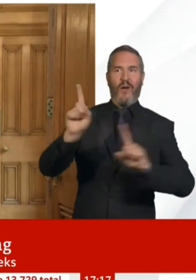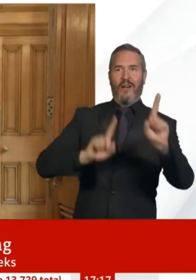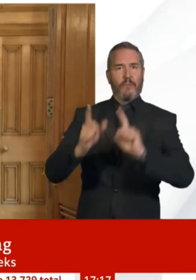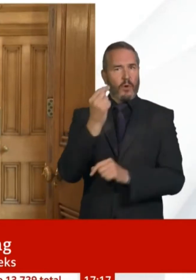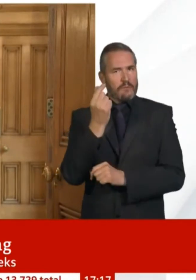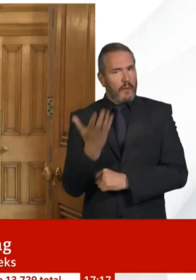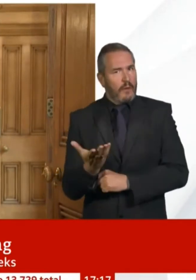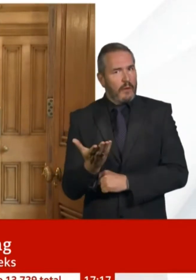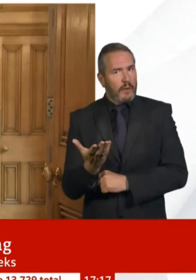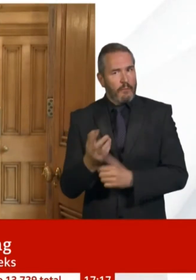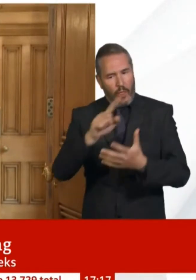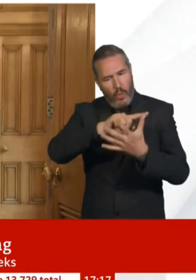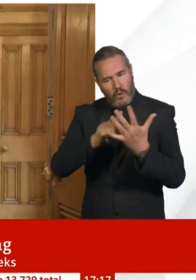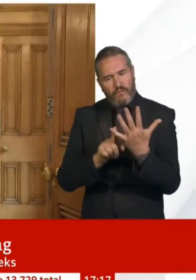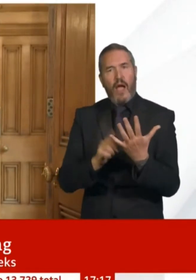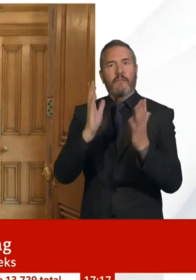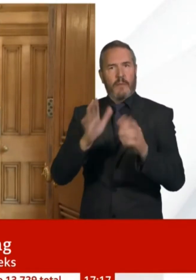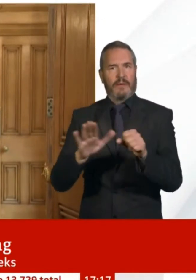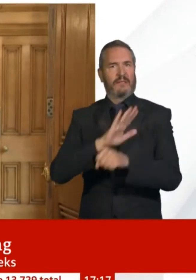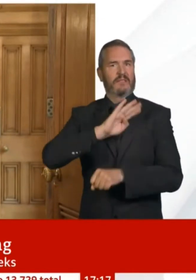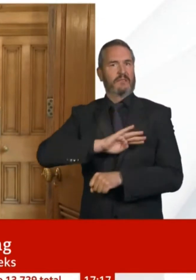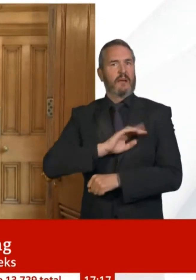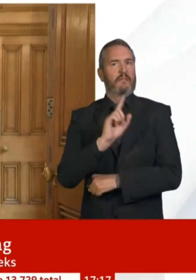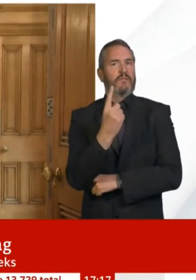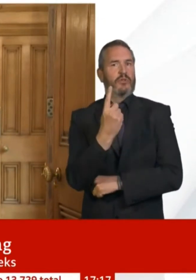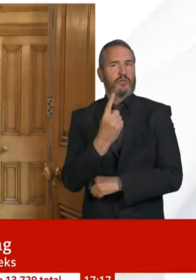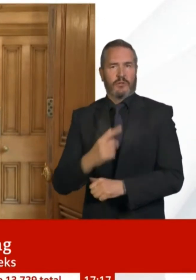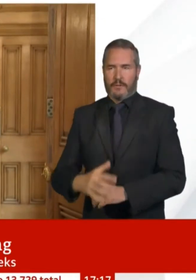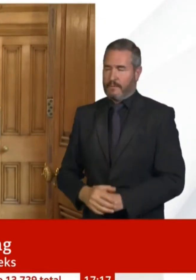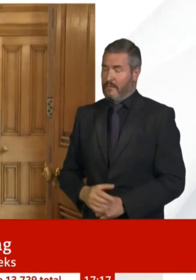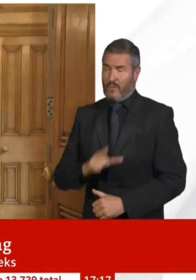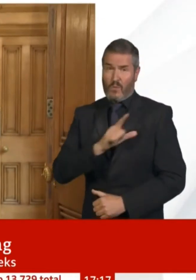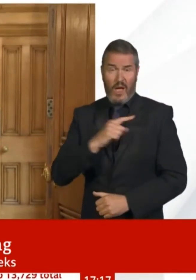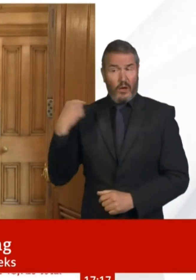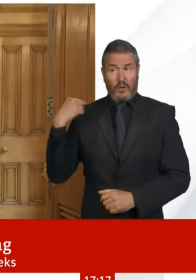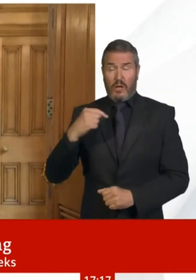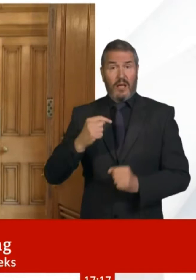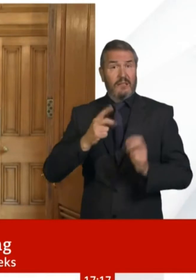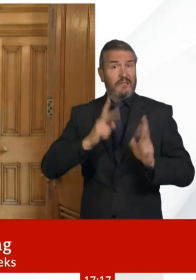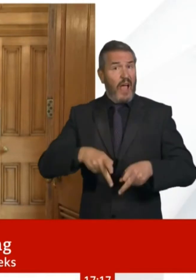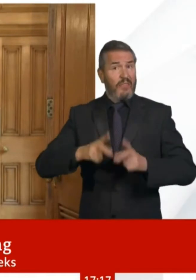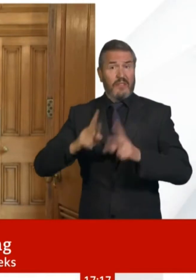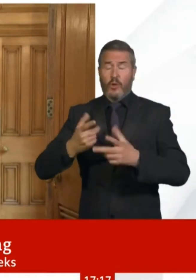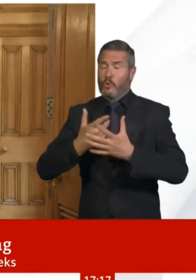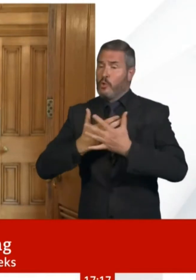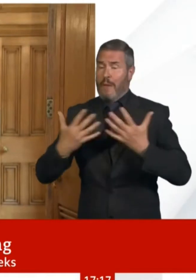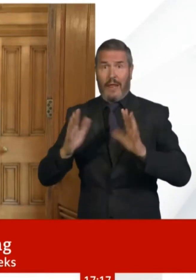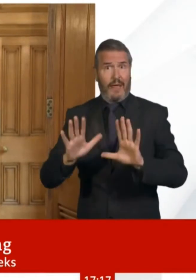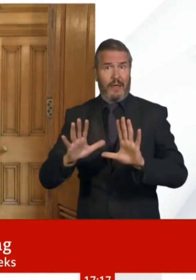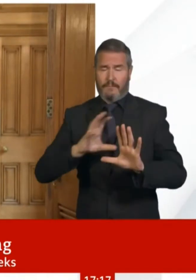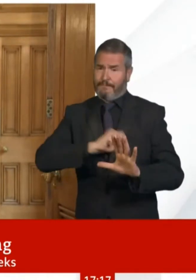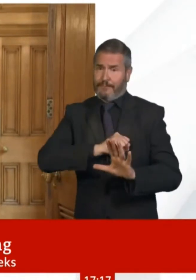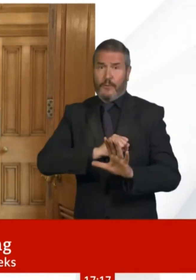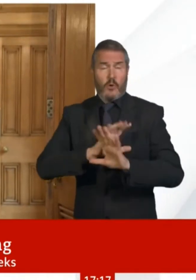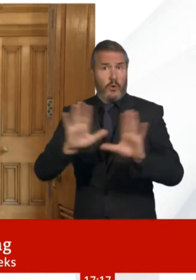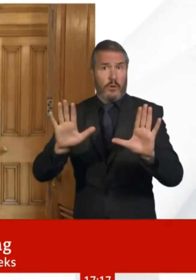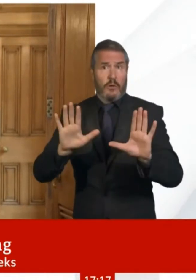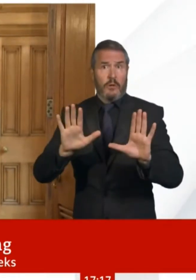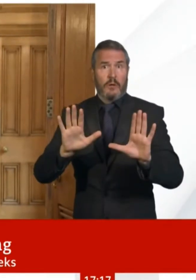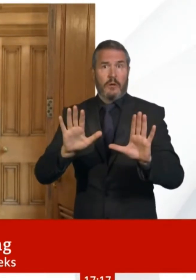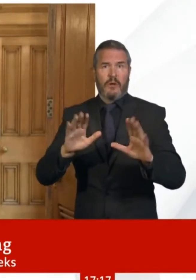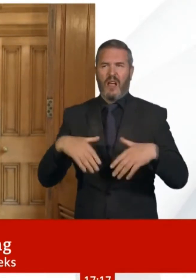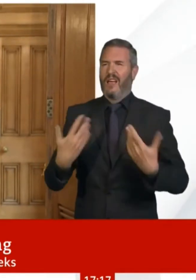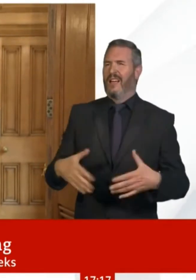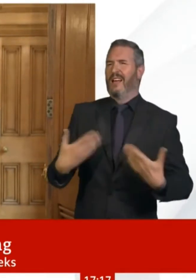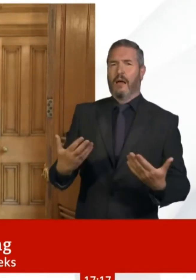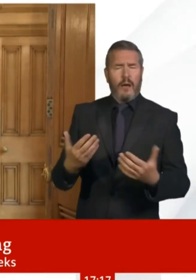that, notwithstanding the death toll, which is a huge tragedy for so many people. But we must stay the course, and if we let up now, it